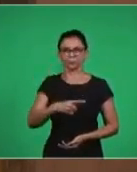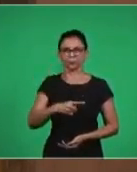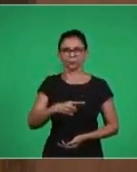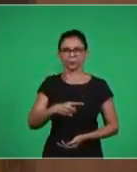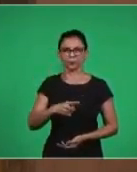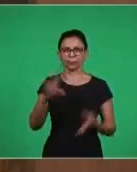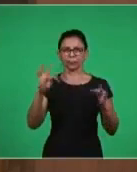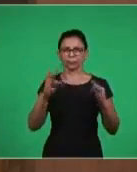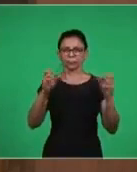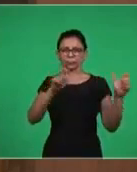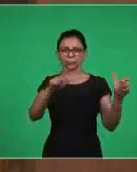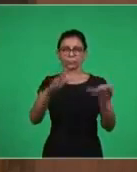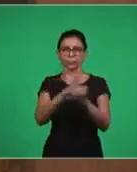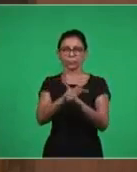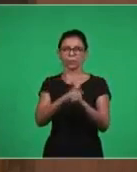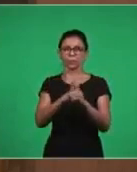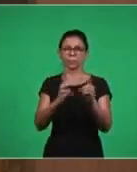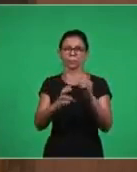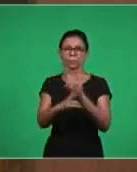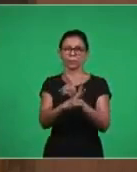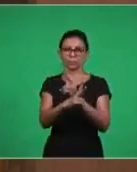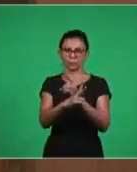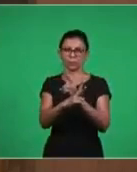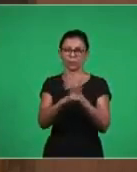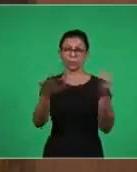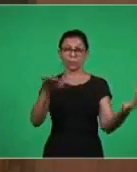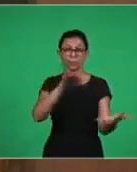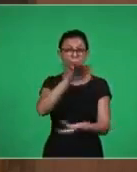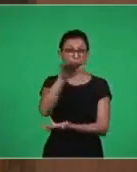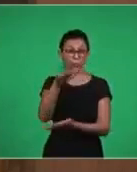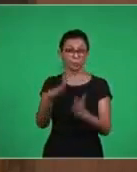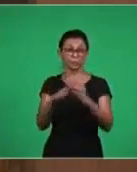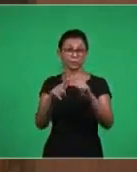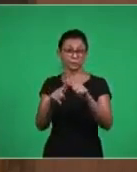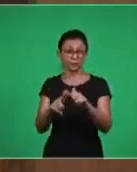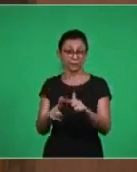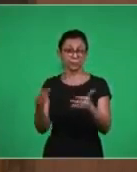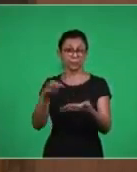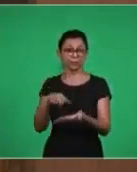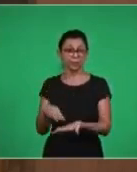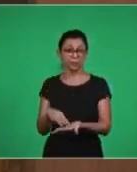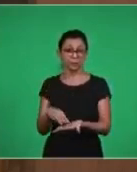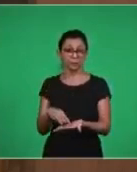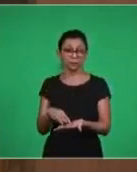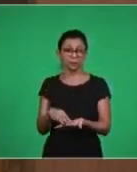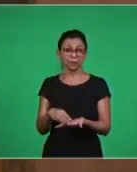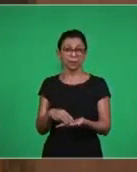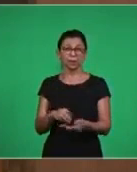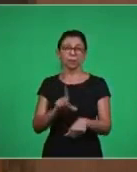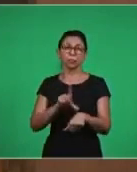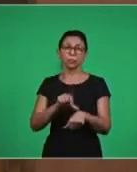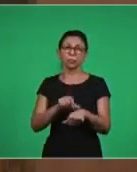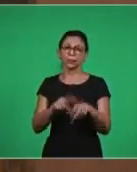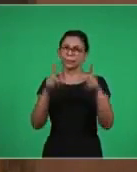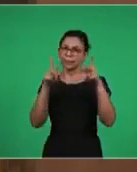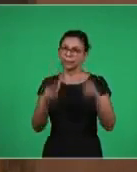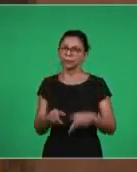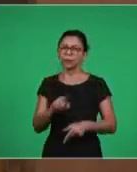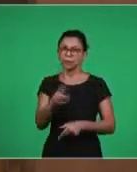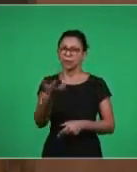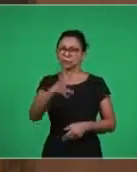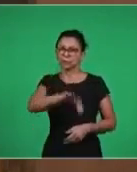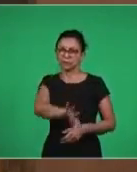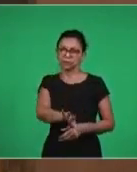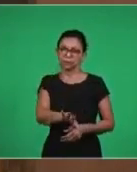vigil in everywhere in Brazil and in the world. Who doesn't want to answer this instruction?